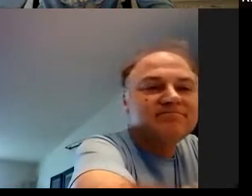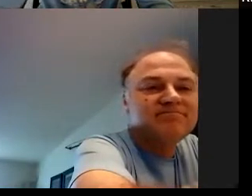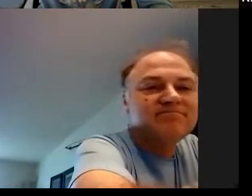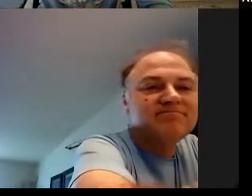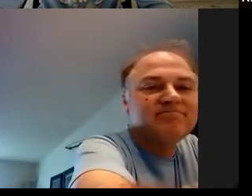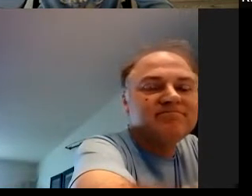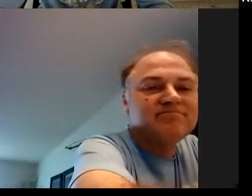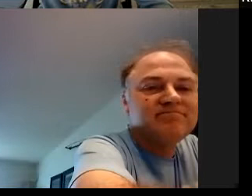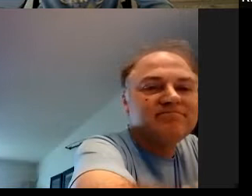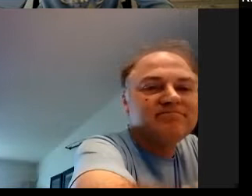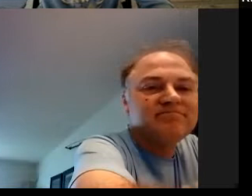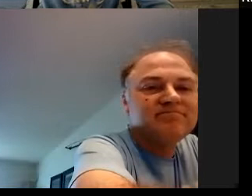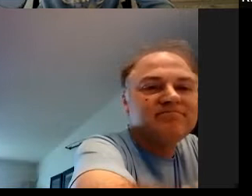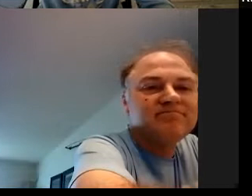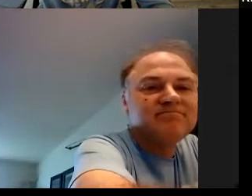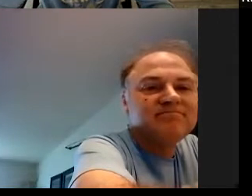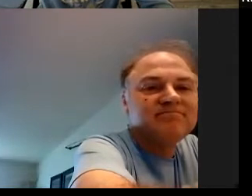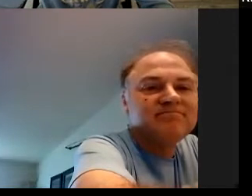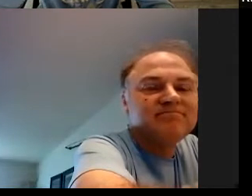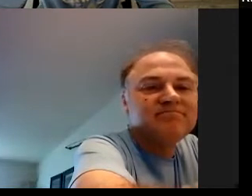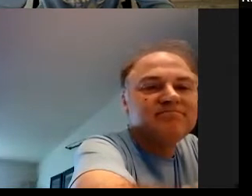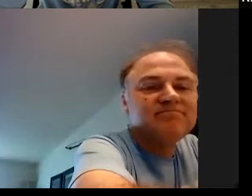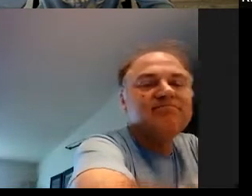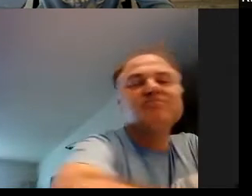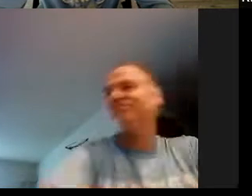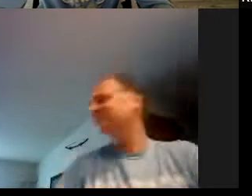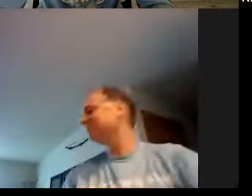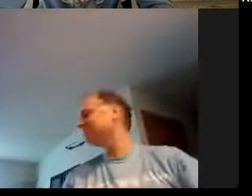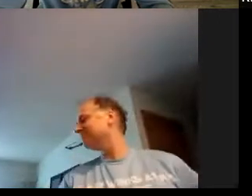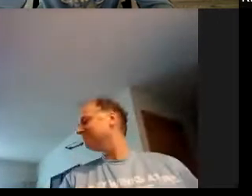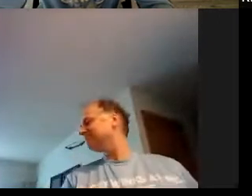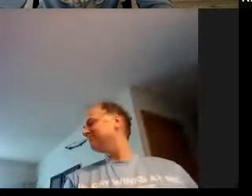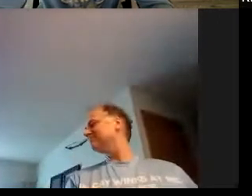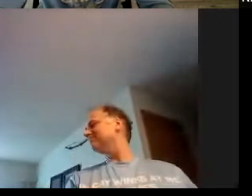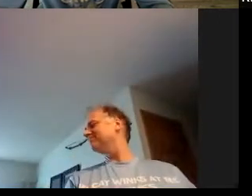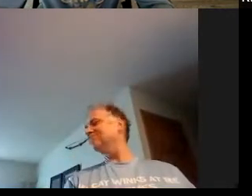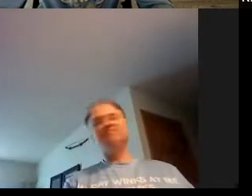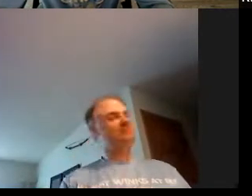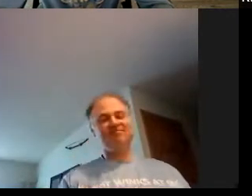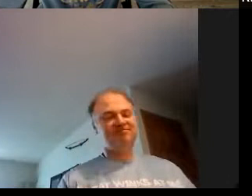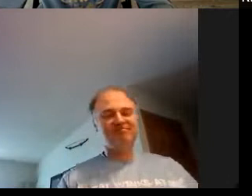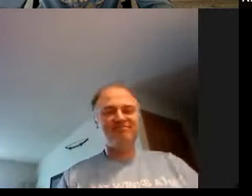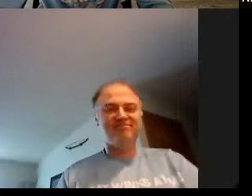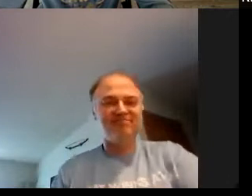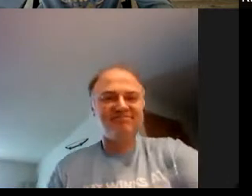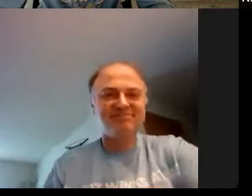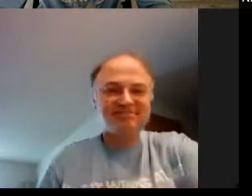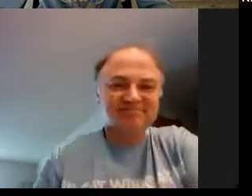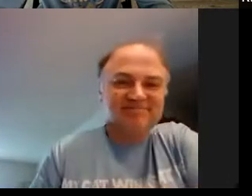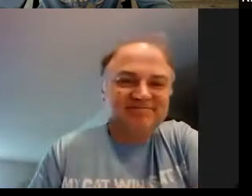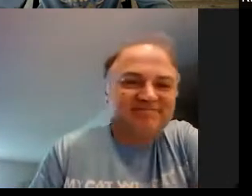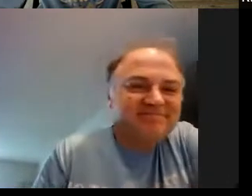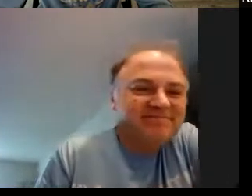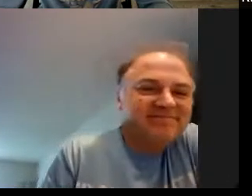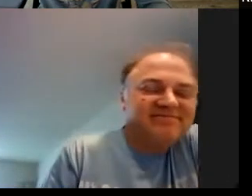not hearing the good success stories like they need to. And we need more of that advocacy.